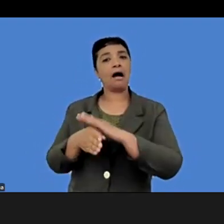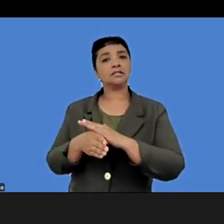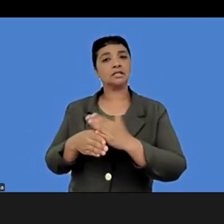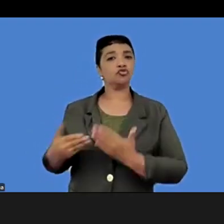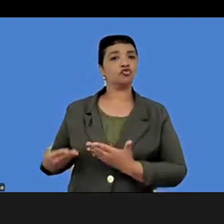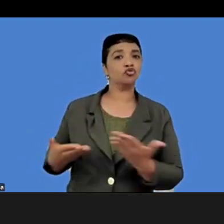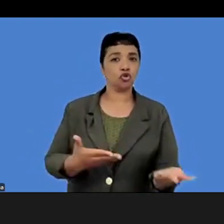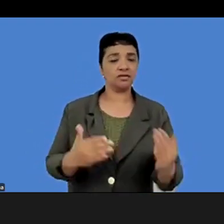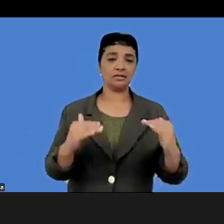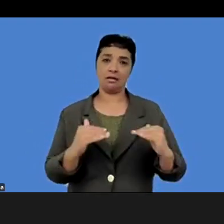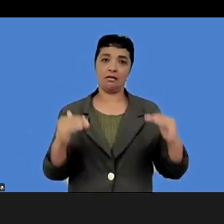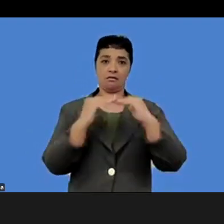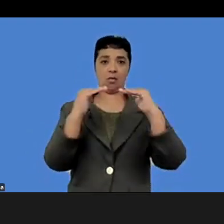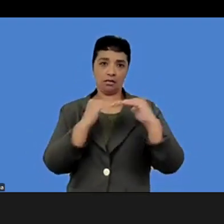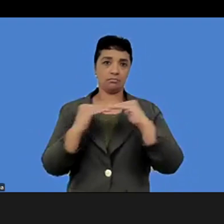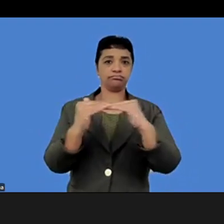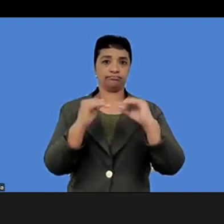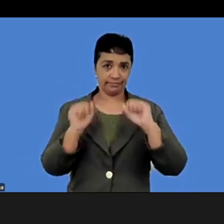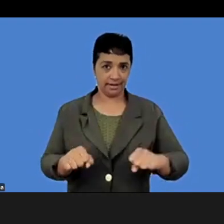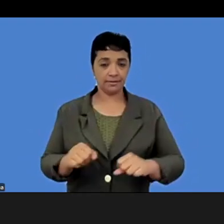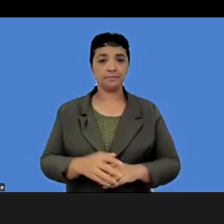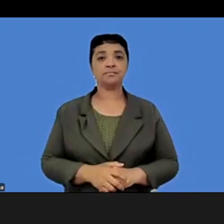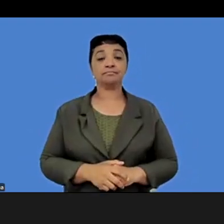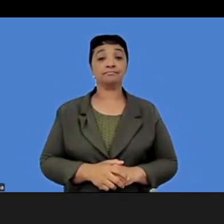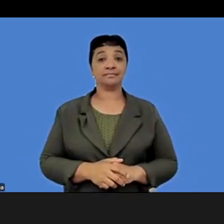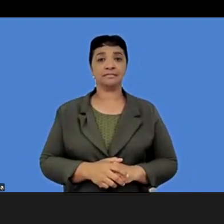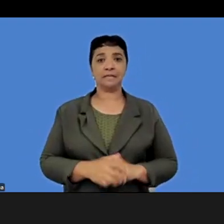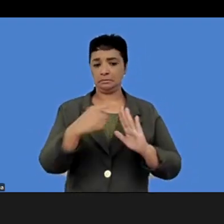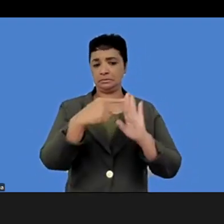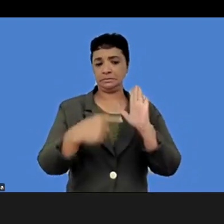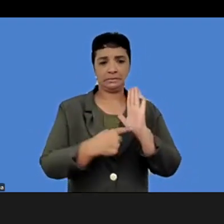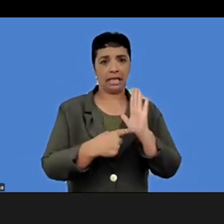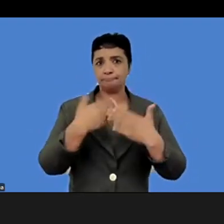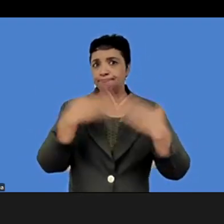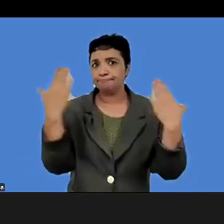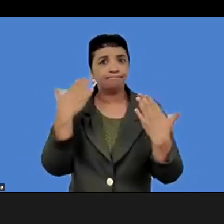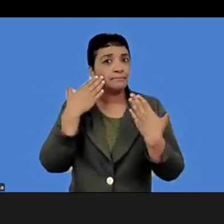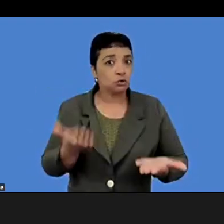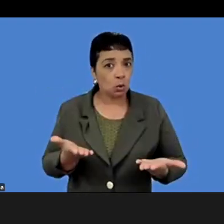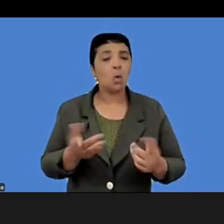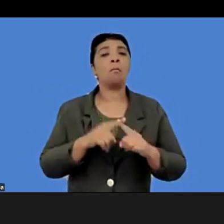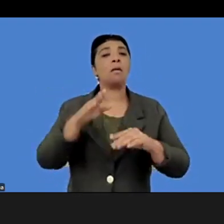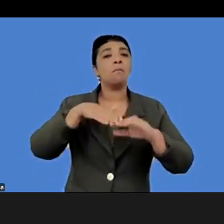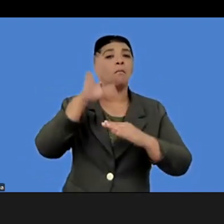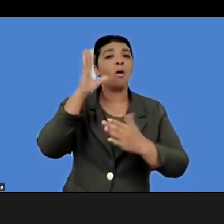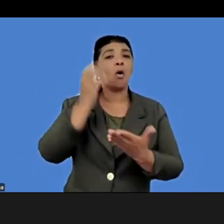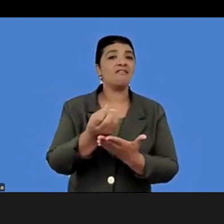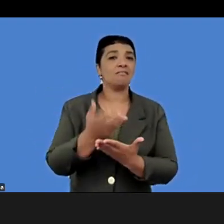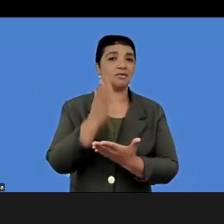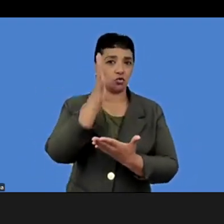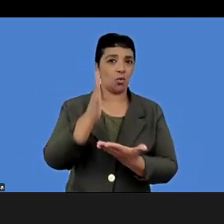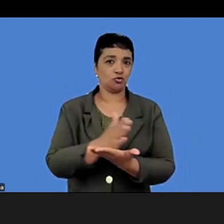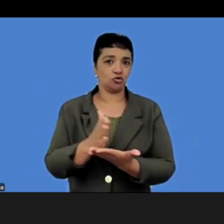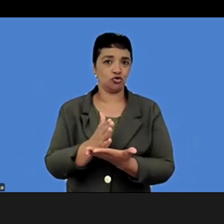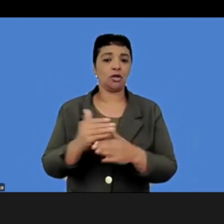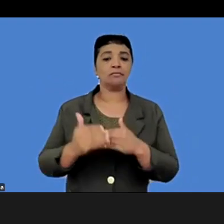equal basis with others. We don't have the dates as yet, but we will share further information on the webinar,